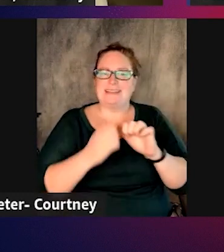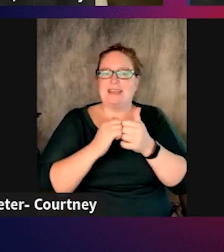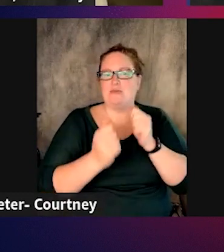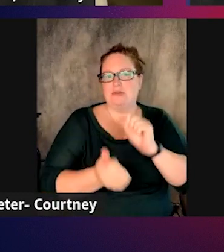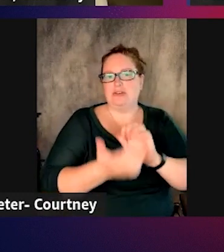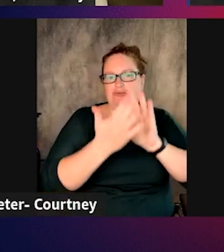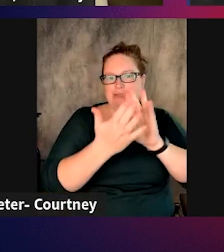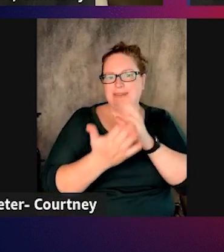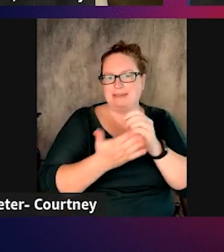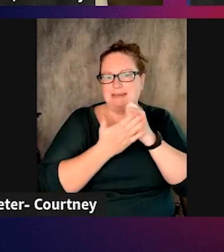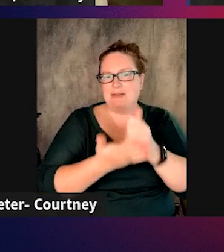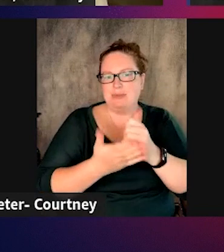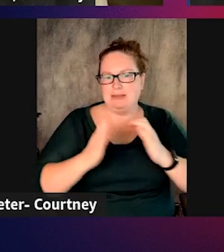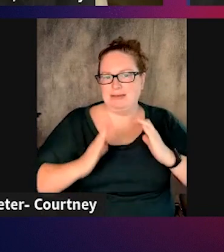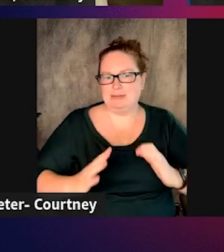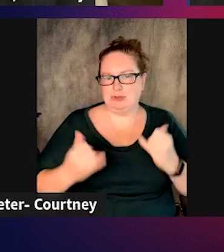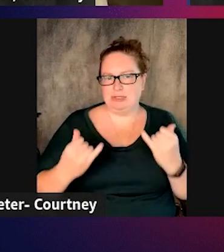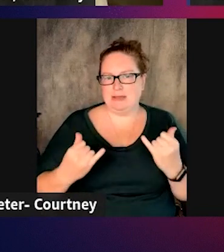our customers.